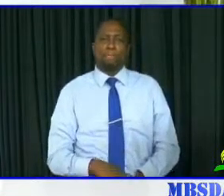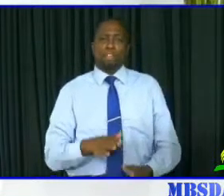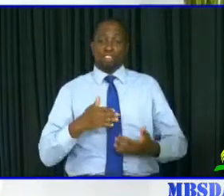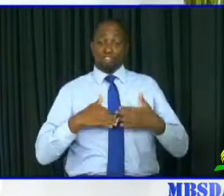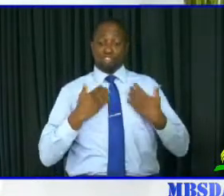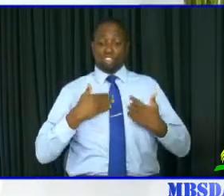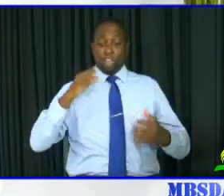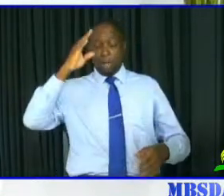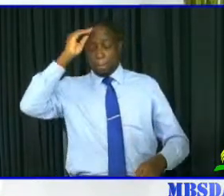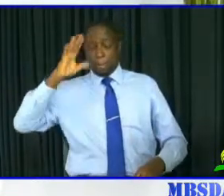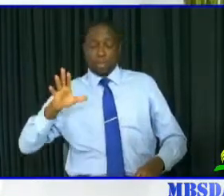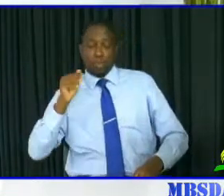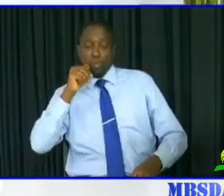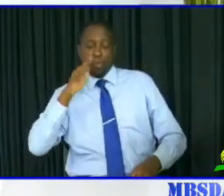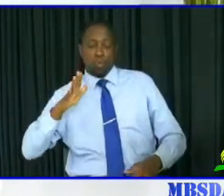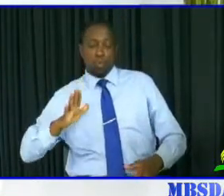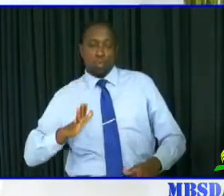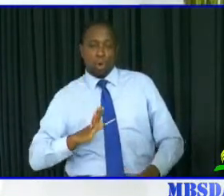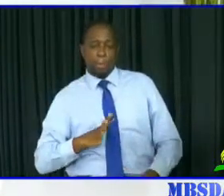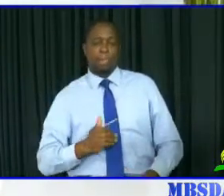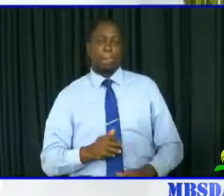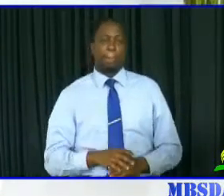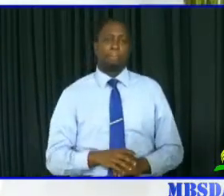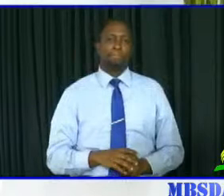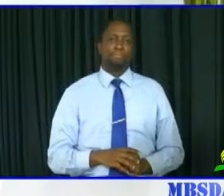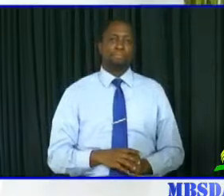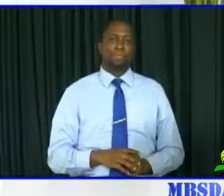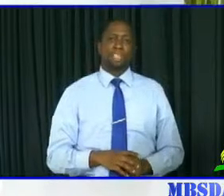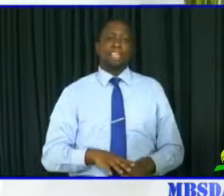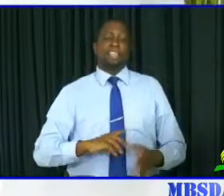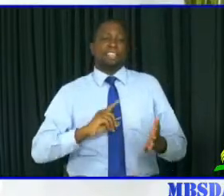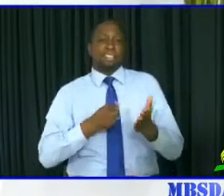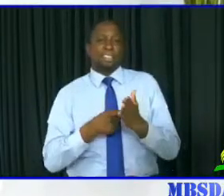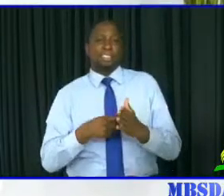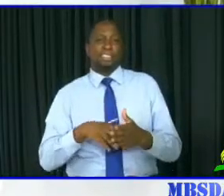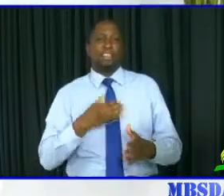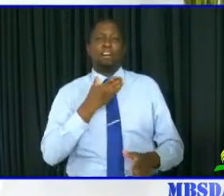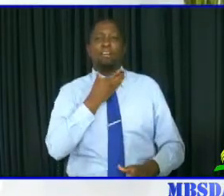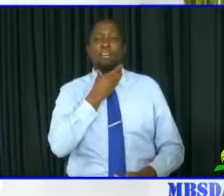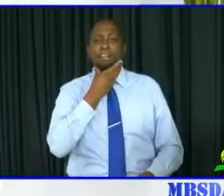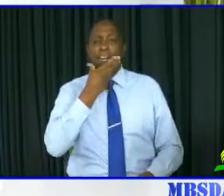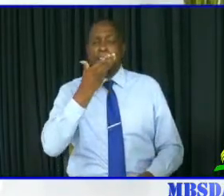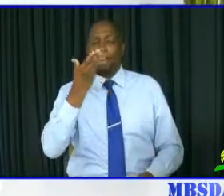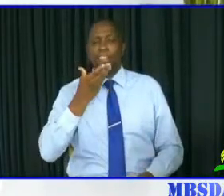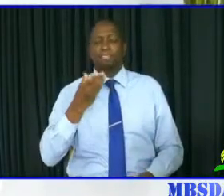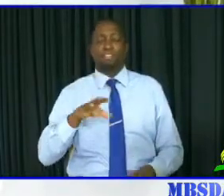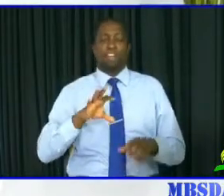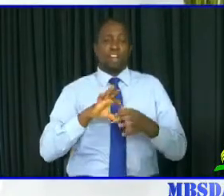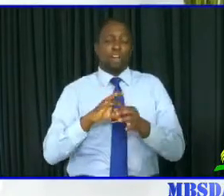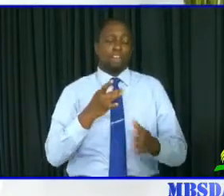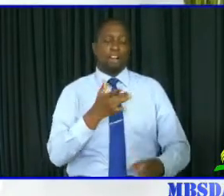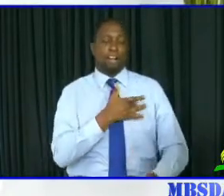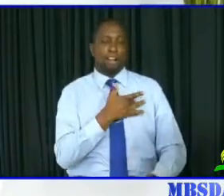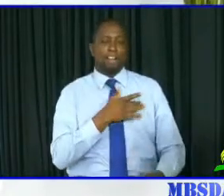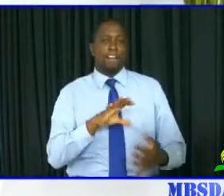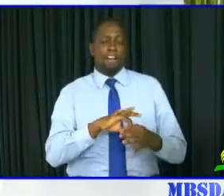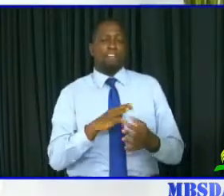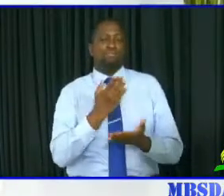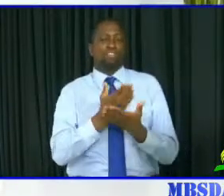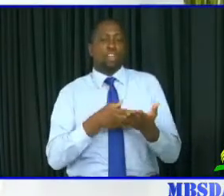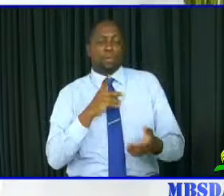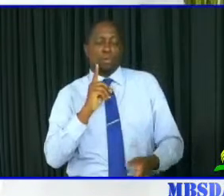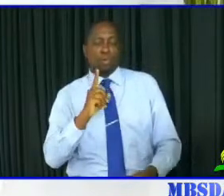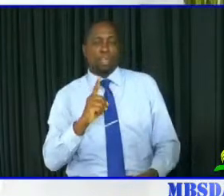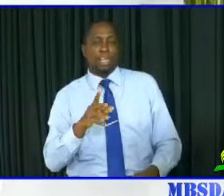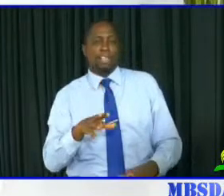Young man, young woman, this is the cry of the heart of someone who is tired of